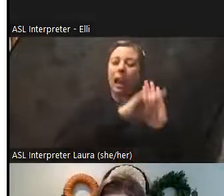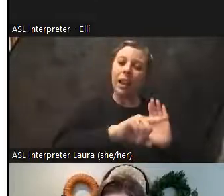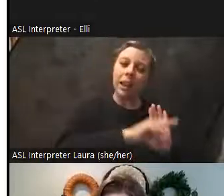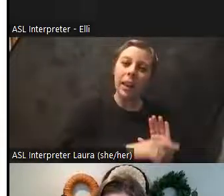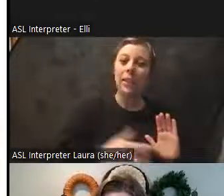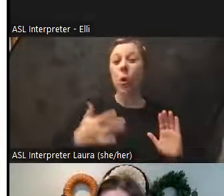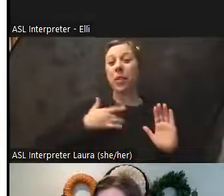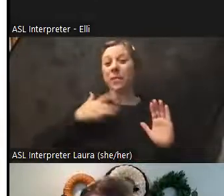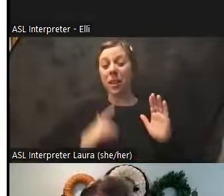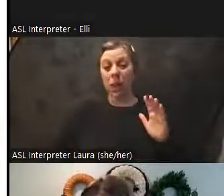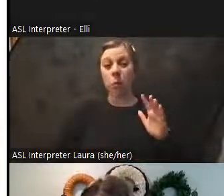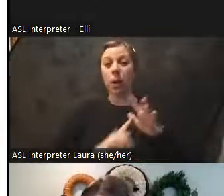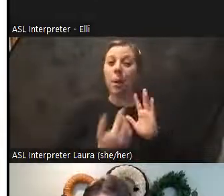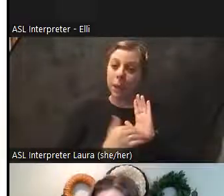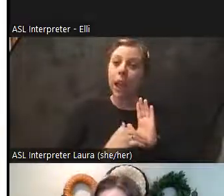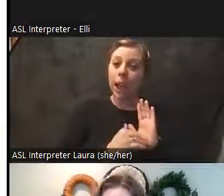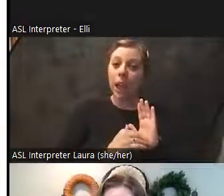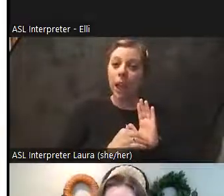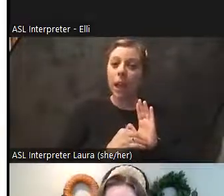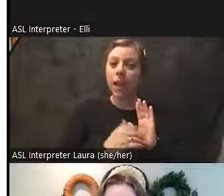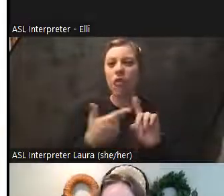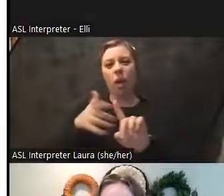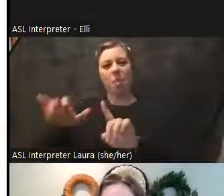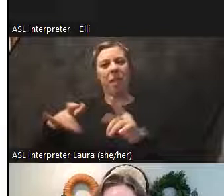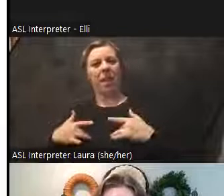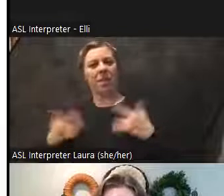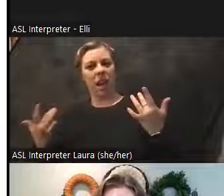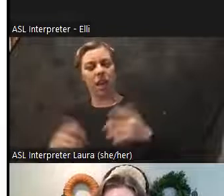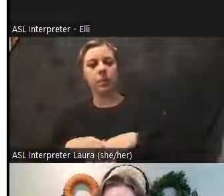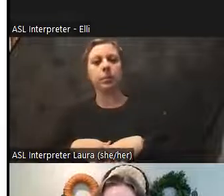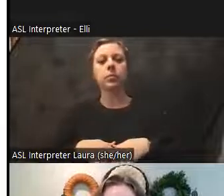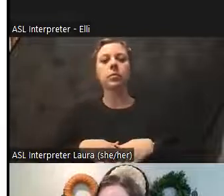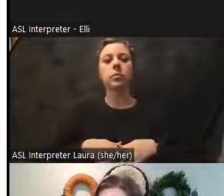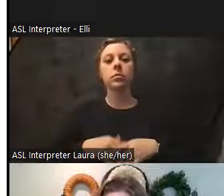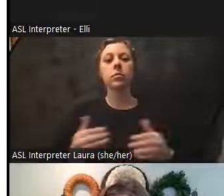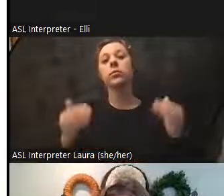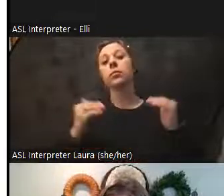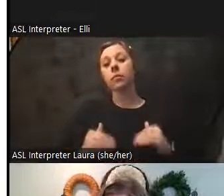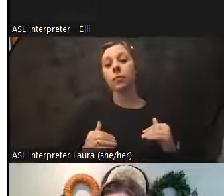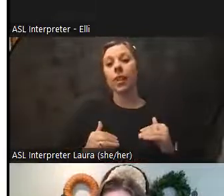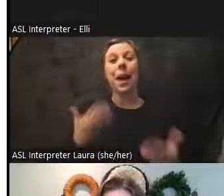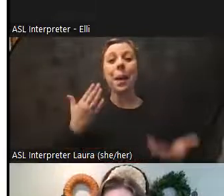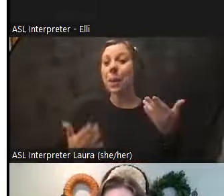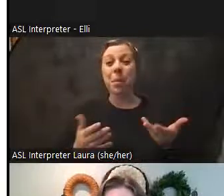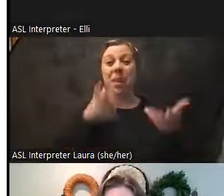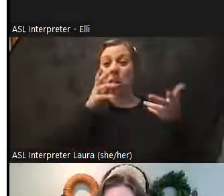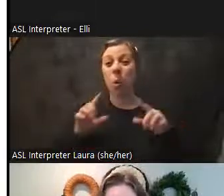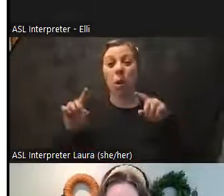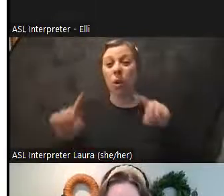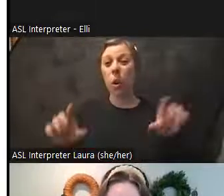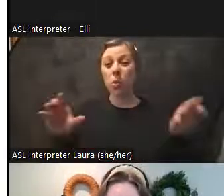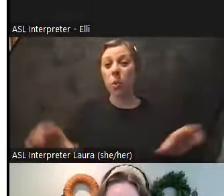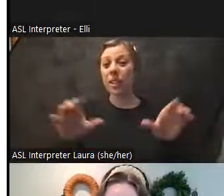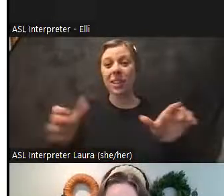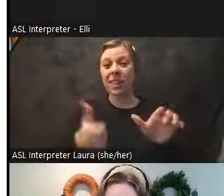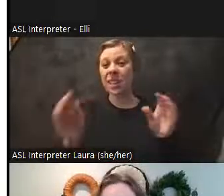associated with that event. They might also show a decrease in interest in activities.